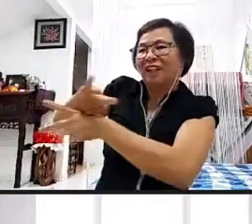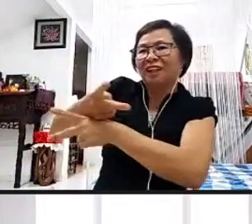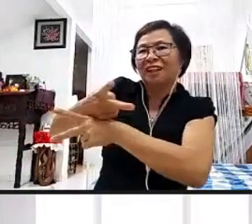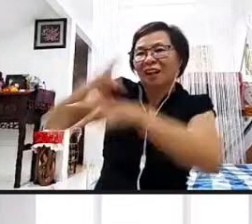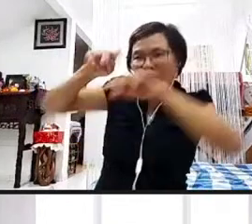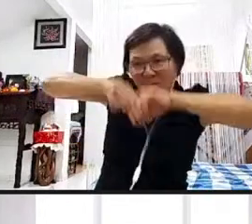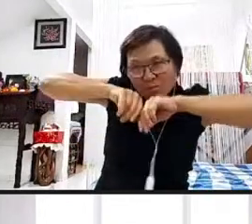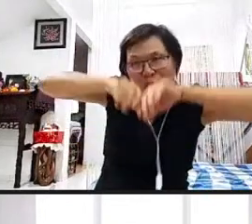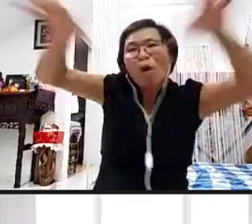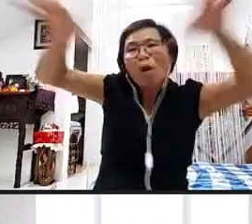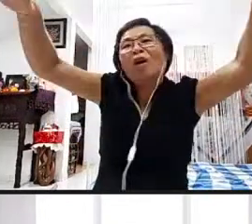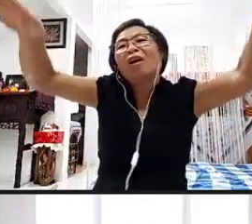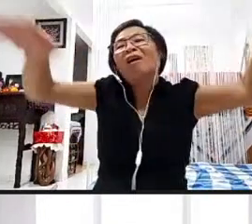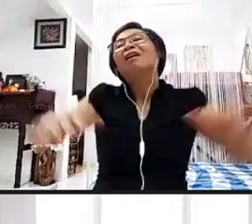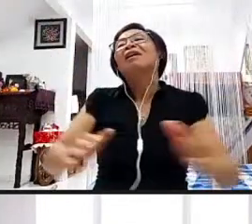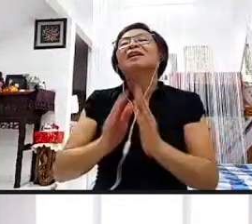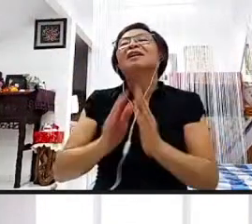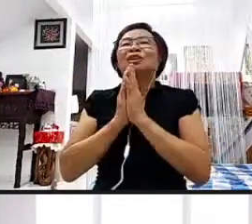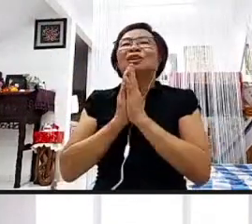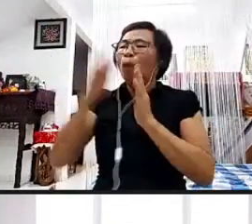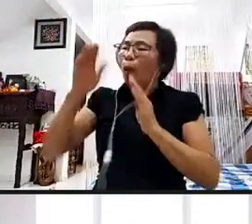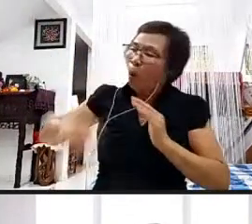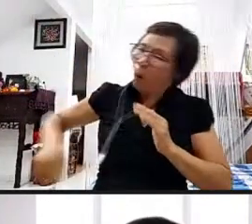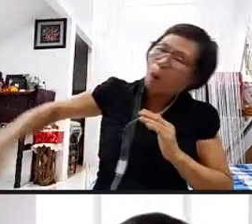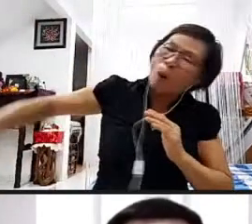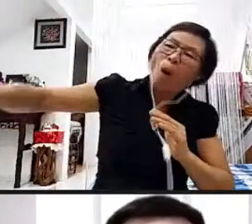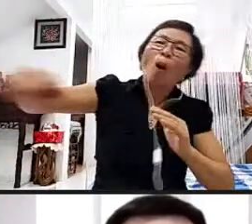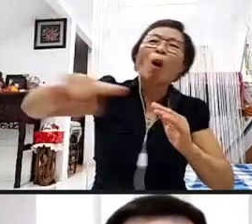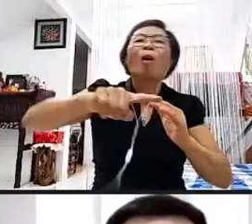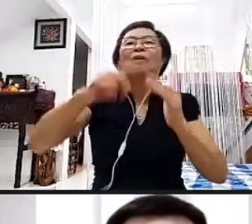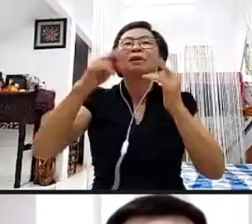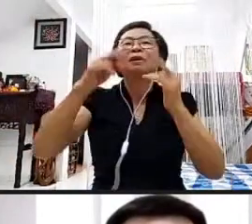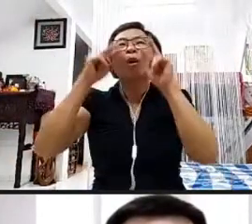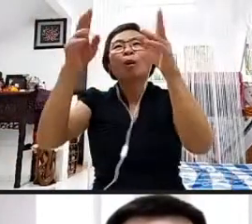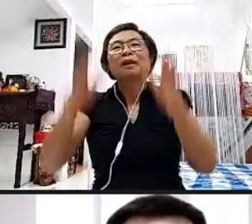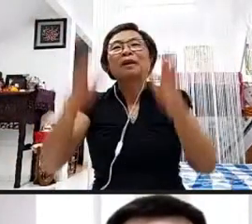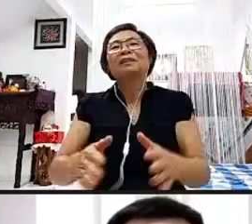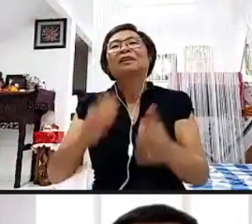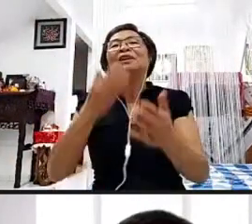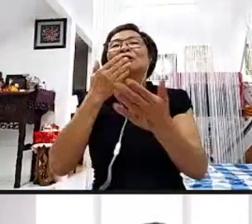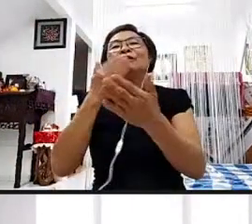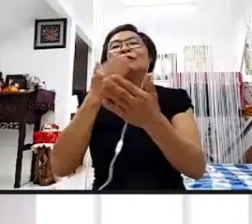And of course, sadhu to all the audience. Sleep well tonight, everyone.